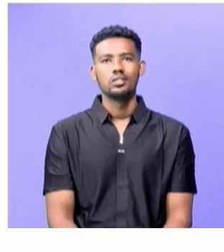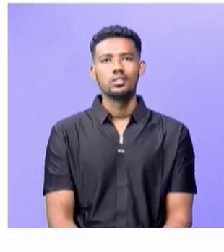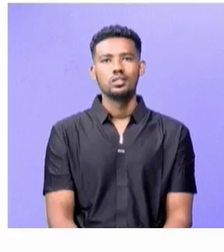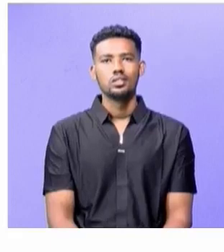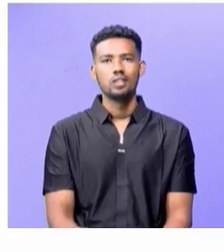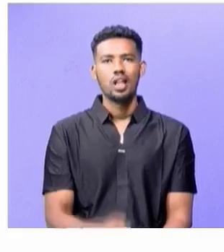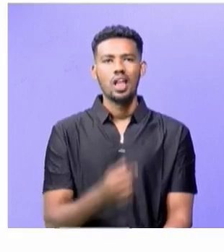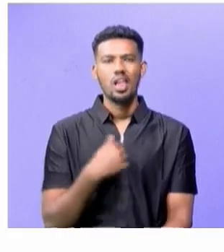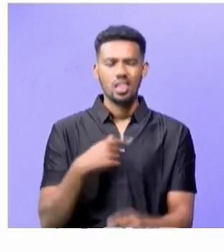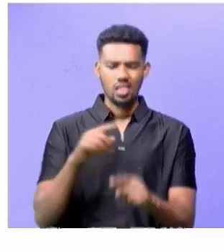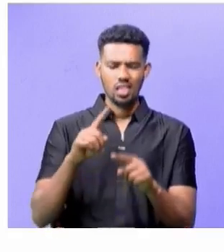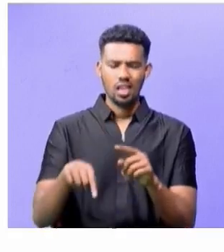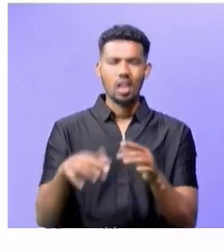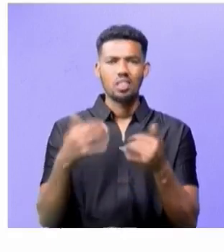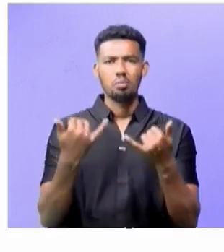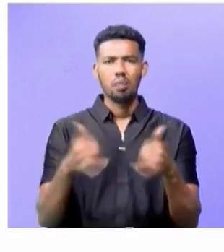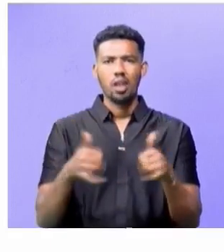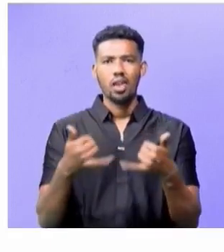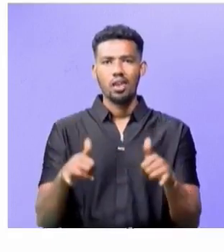play